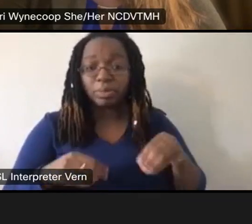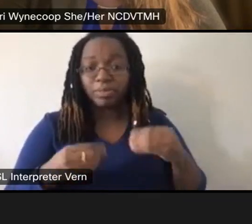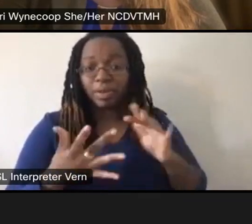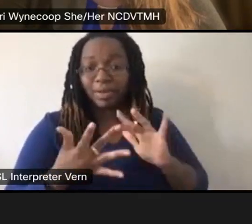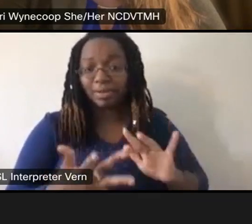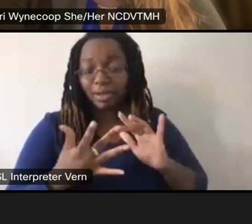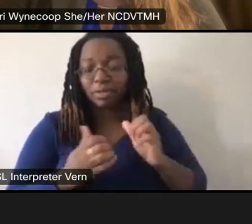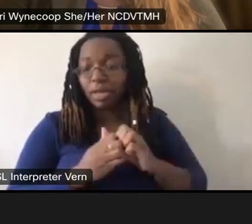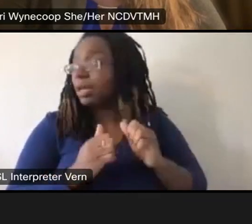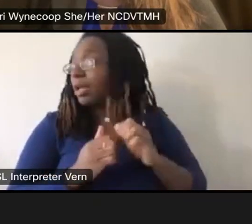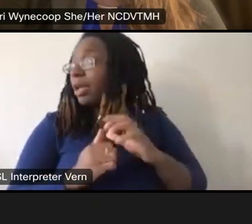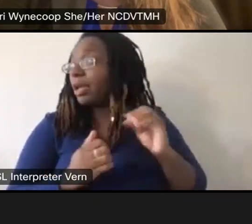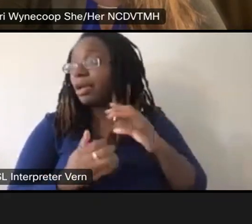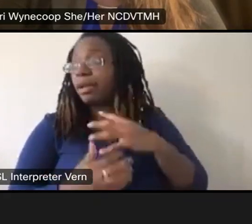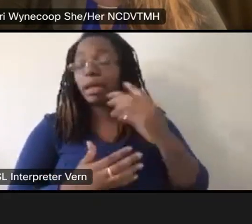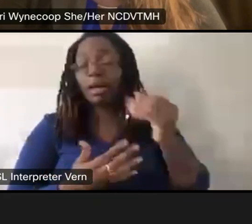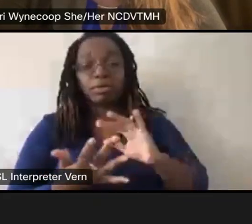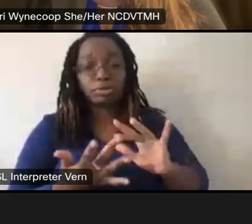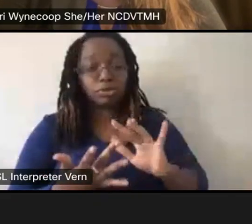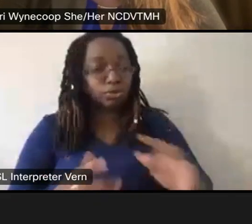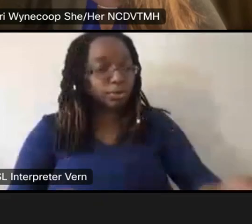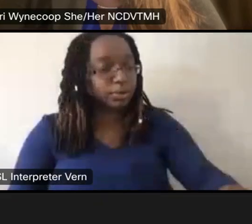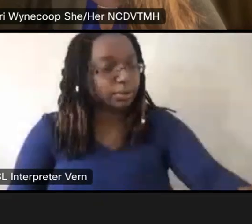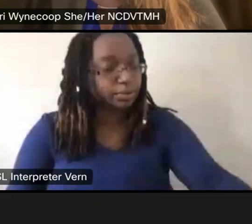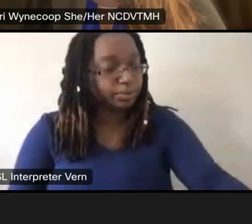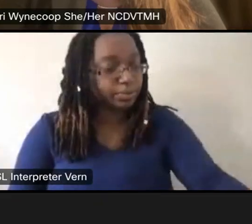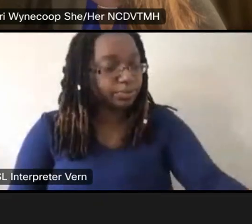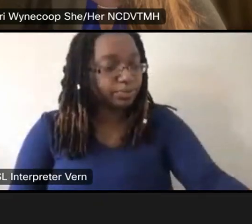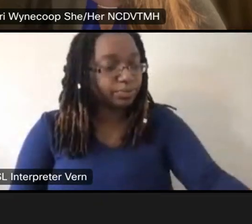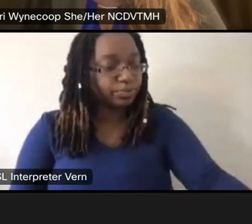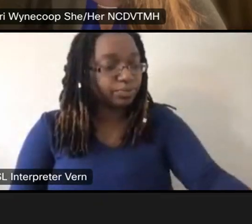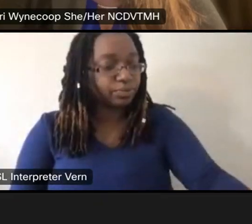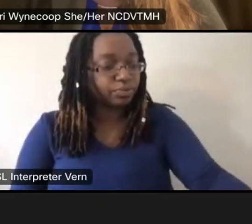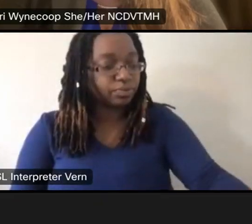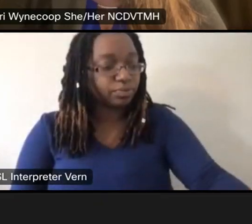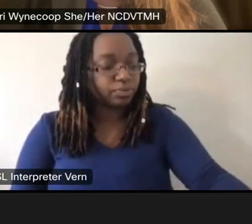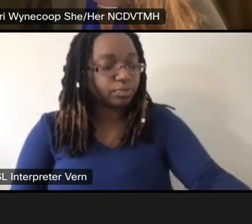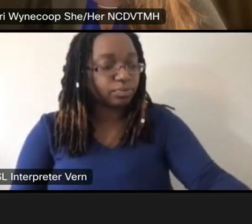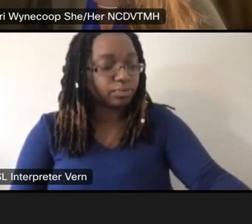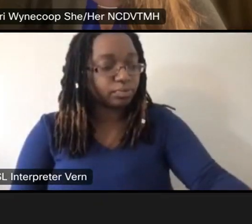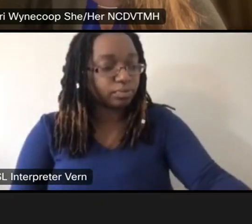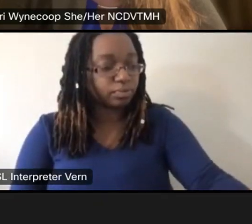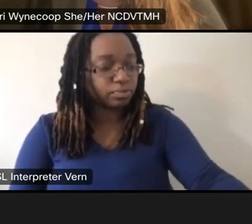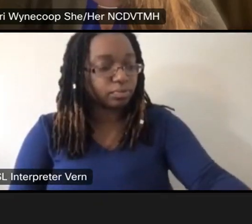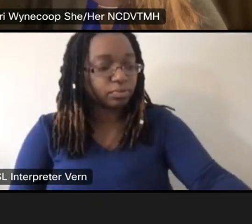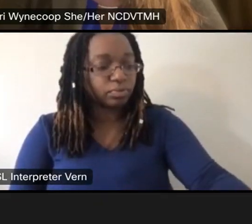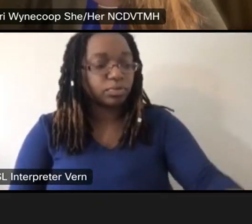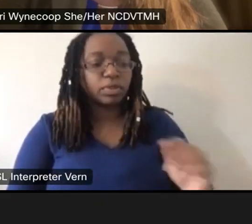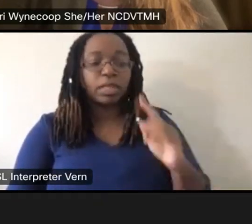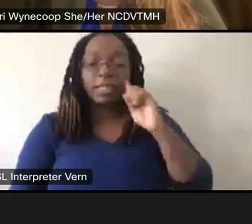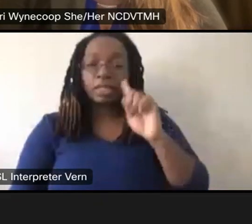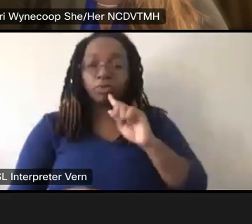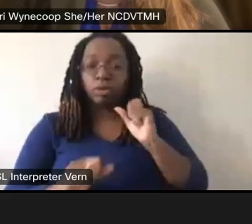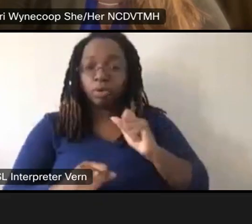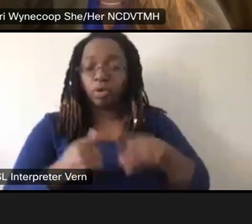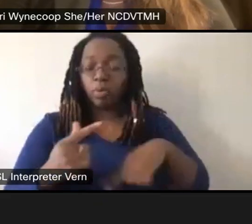to. I also think it's really powerful when there are programs set up for elders to